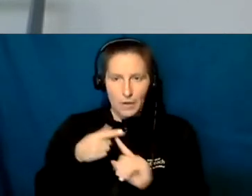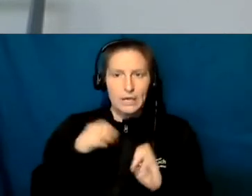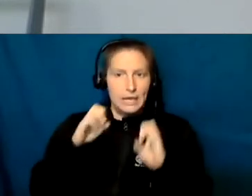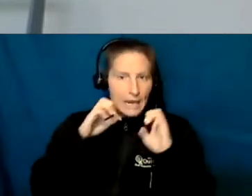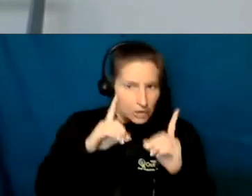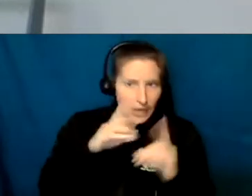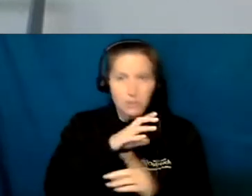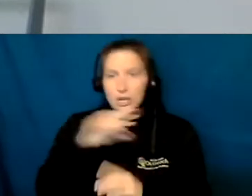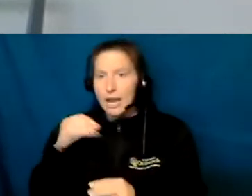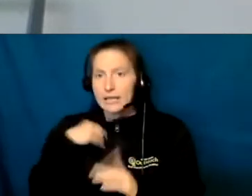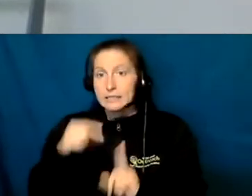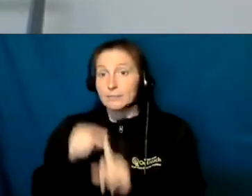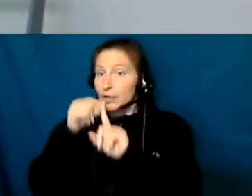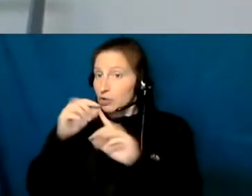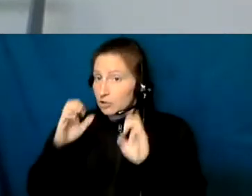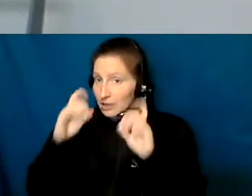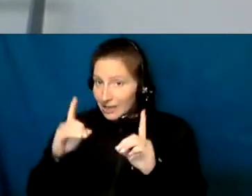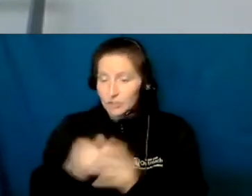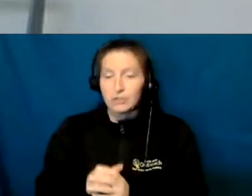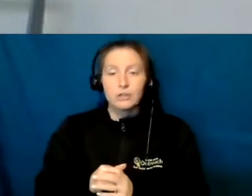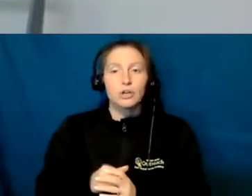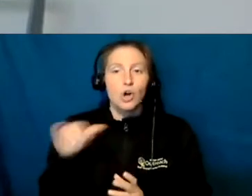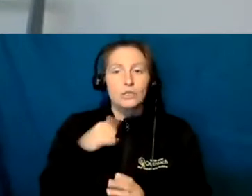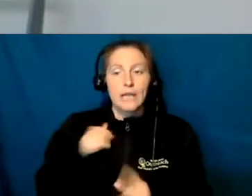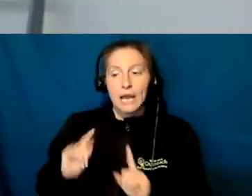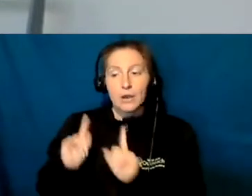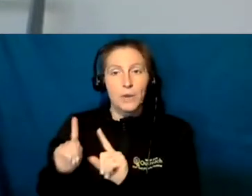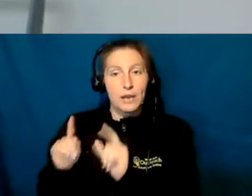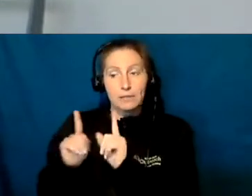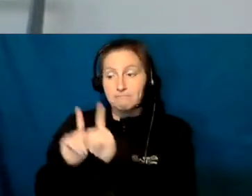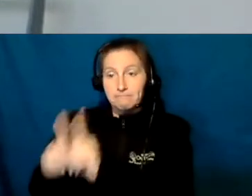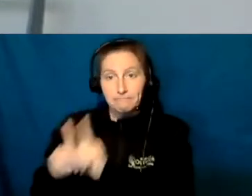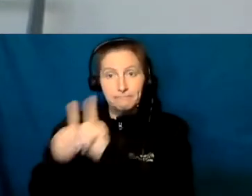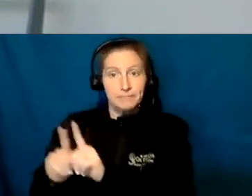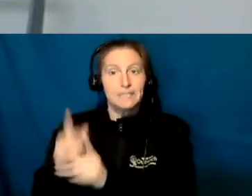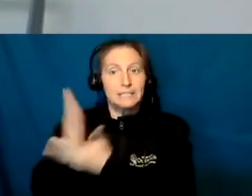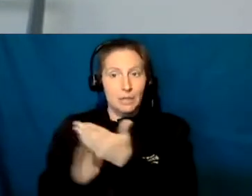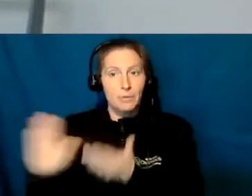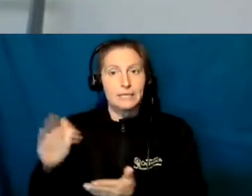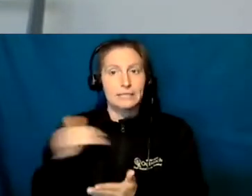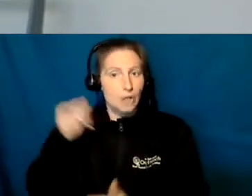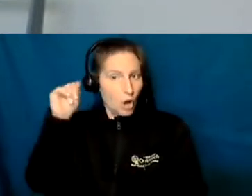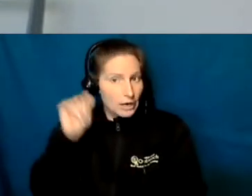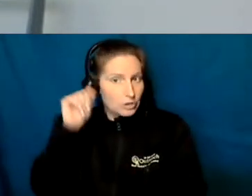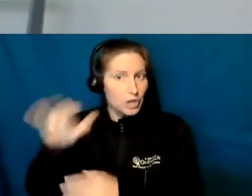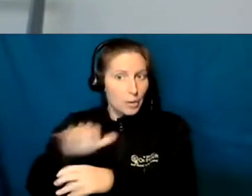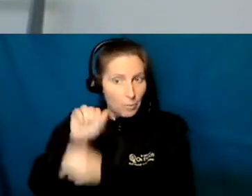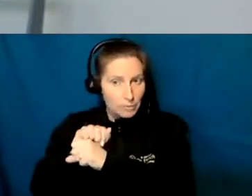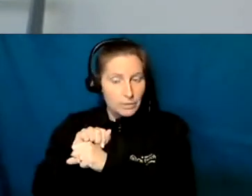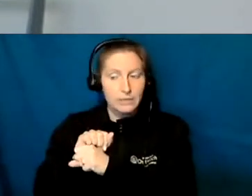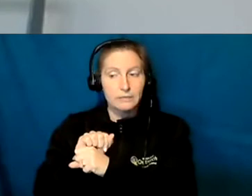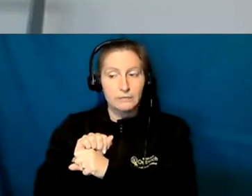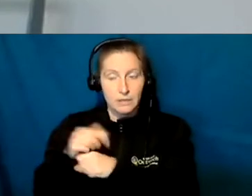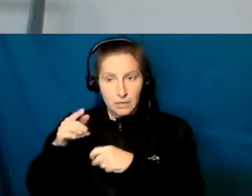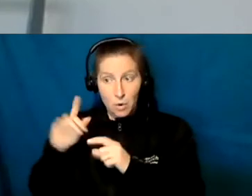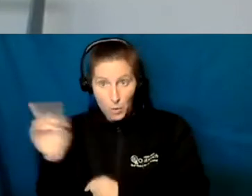ed world, as well as I went to some of his audiology appointments at Children's Hospital. And then so I started